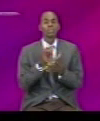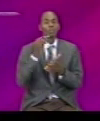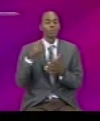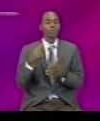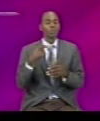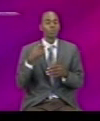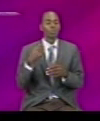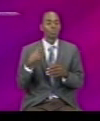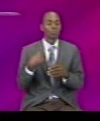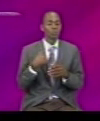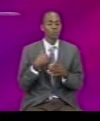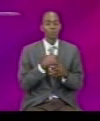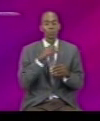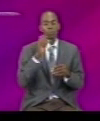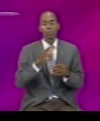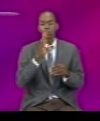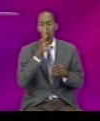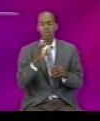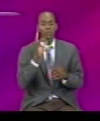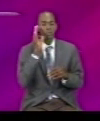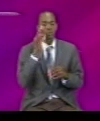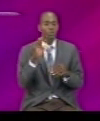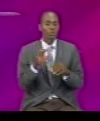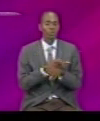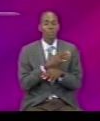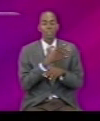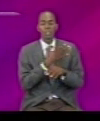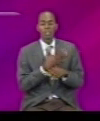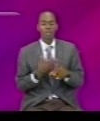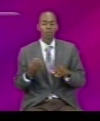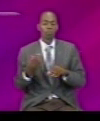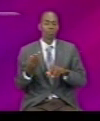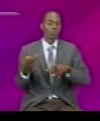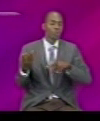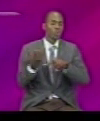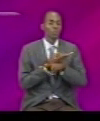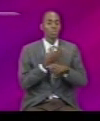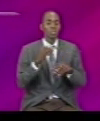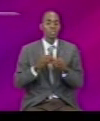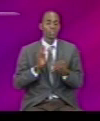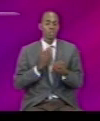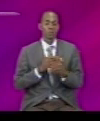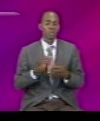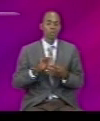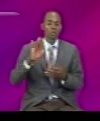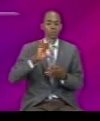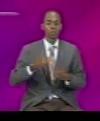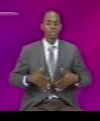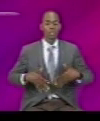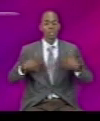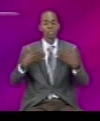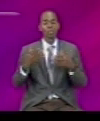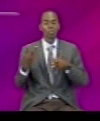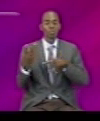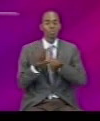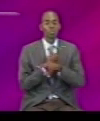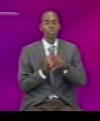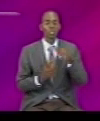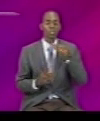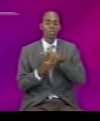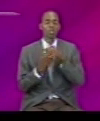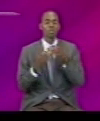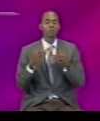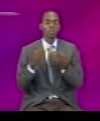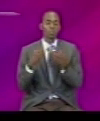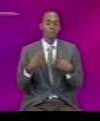fruitful and multiply in our spiritual life. Multiplication has come. In our natural life, multiplication